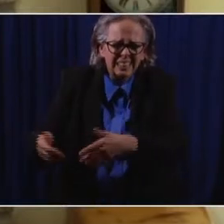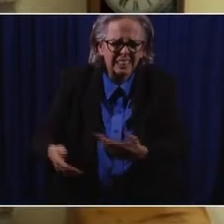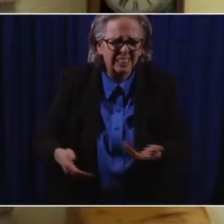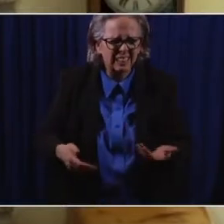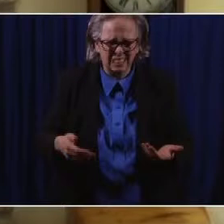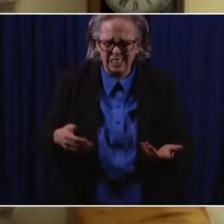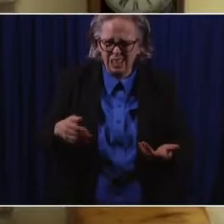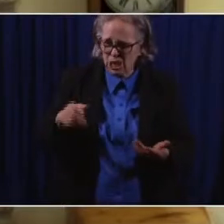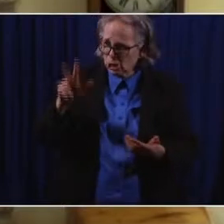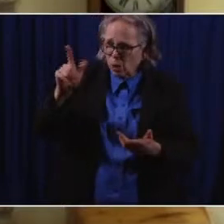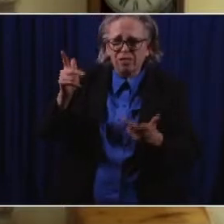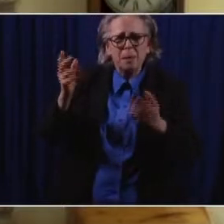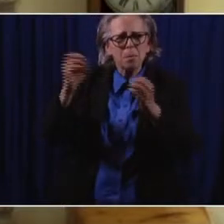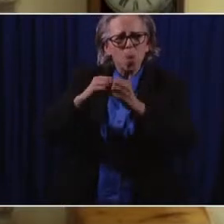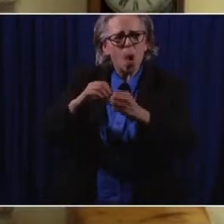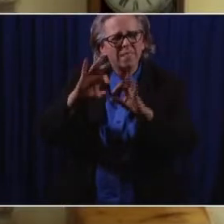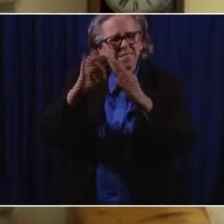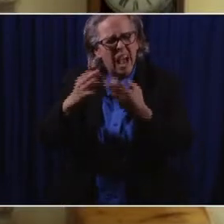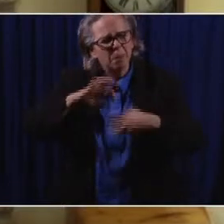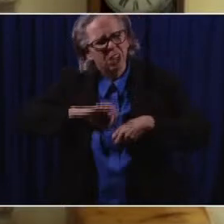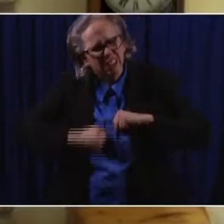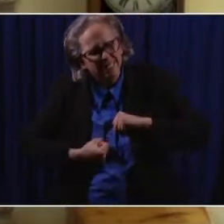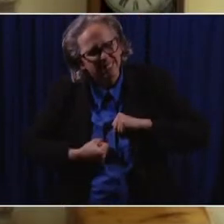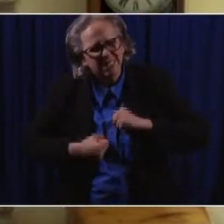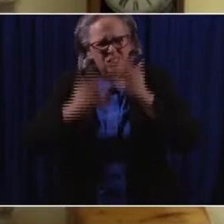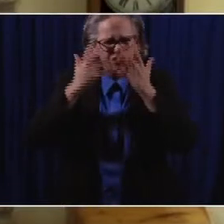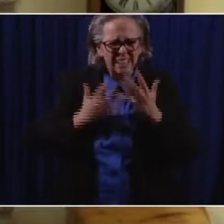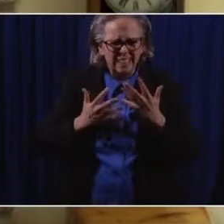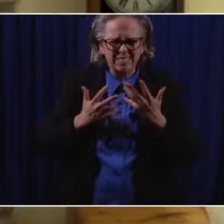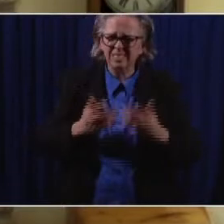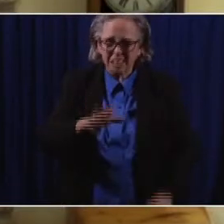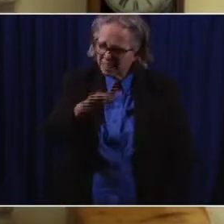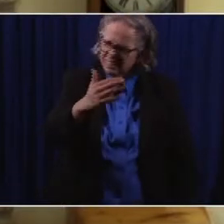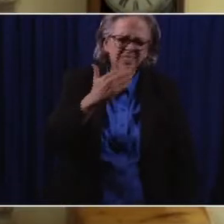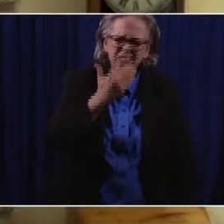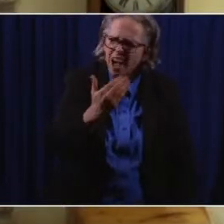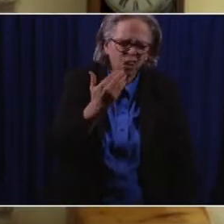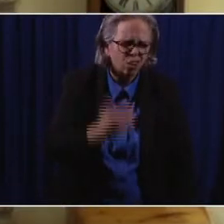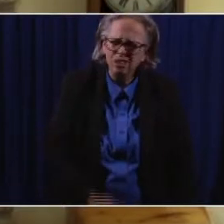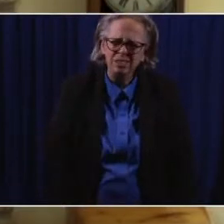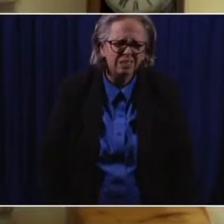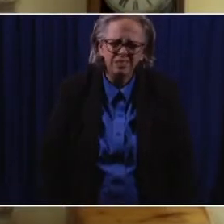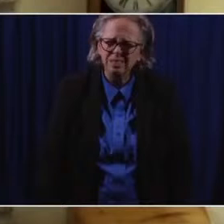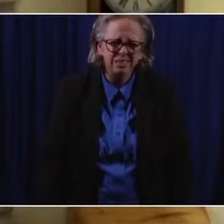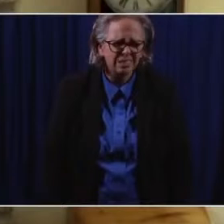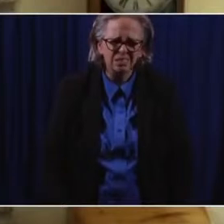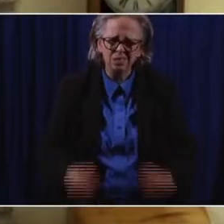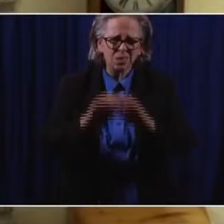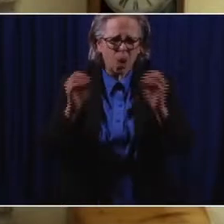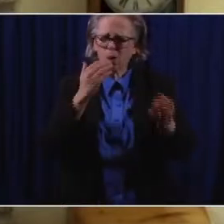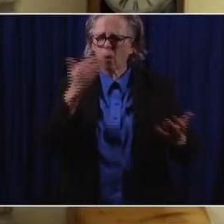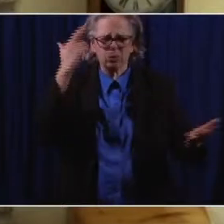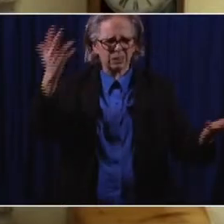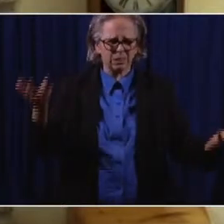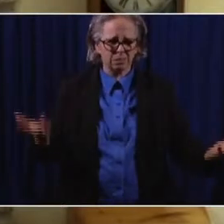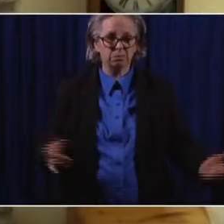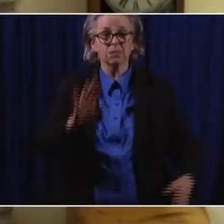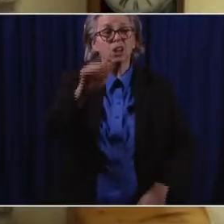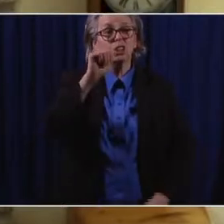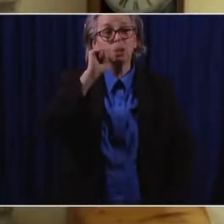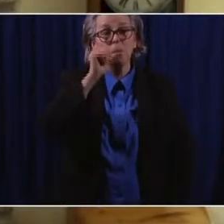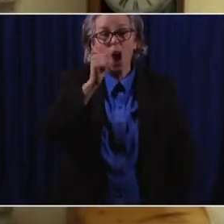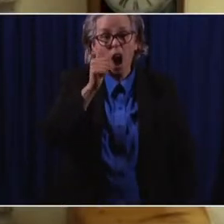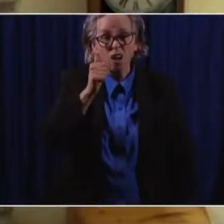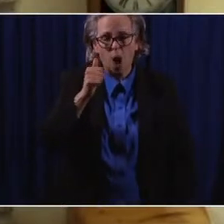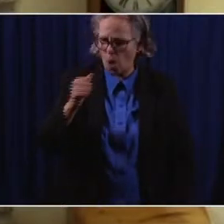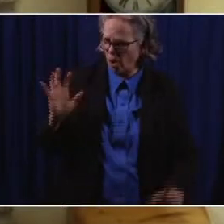needlessly having to grieve. Tomorrow will mark 1 year since Senator Matt Dolan and I